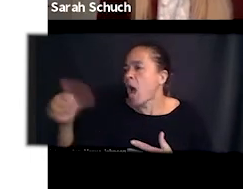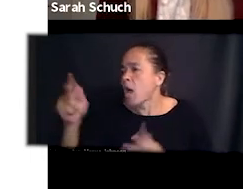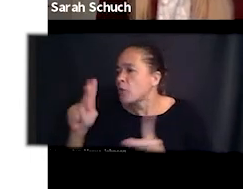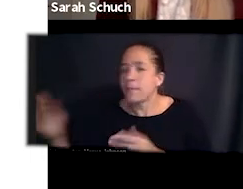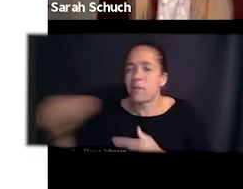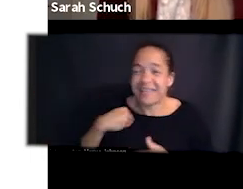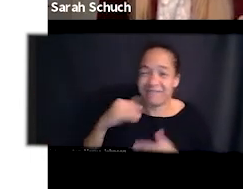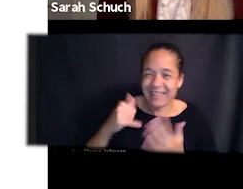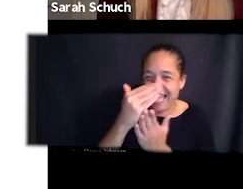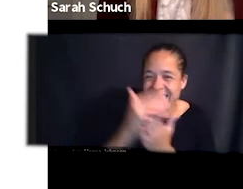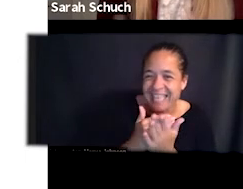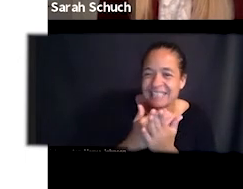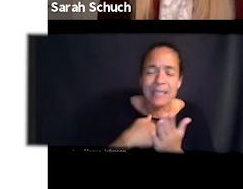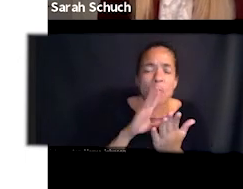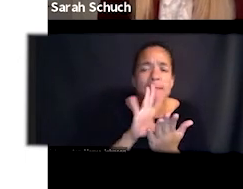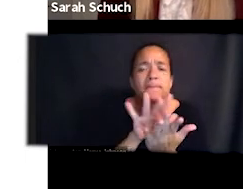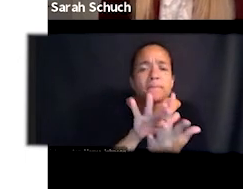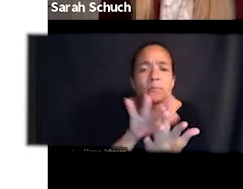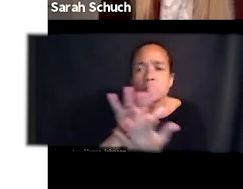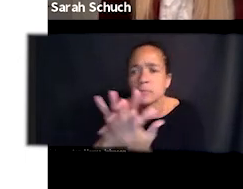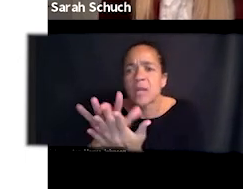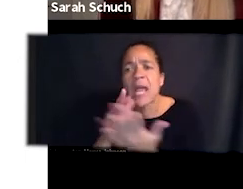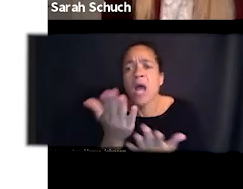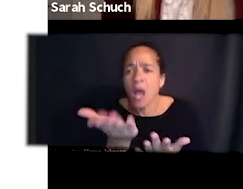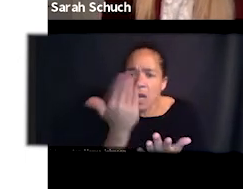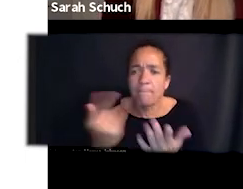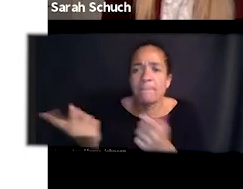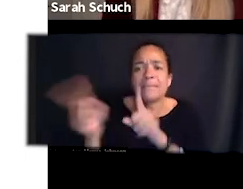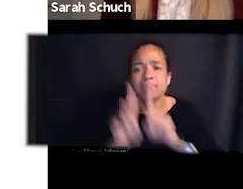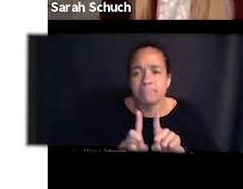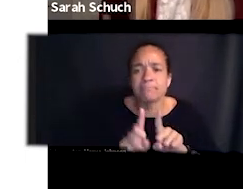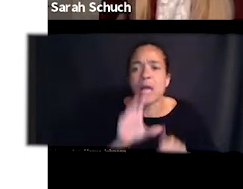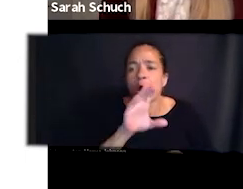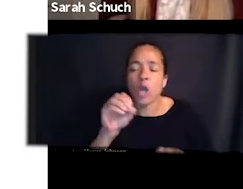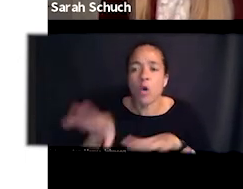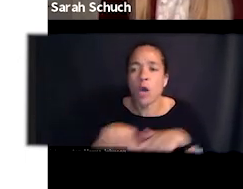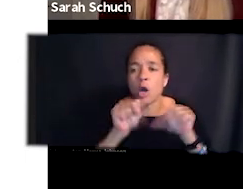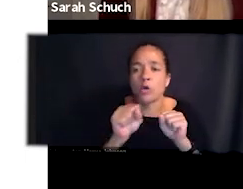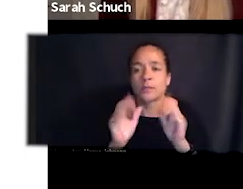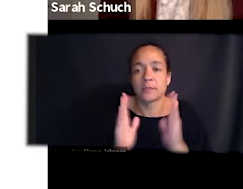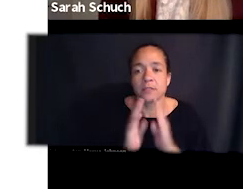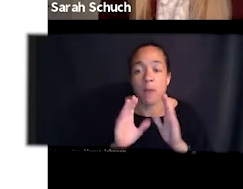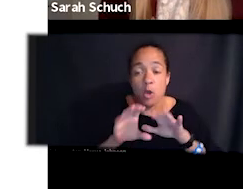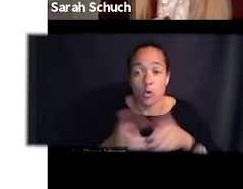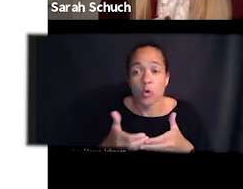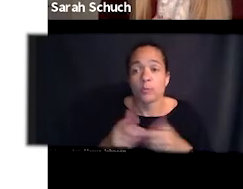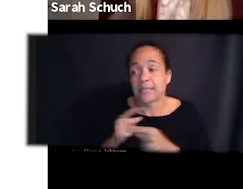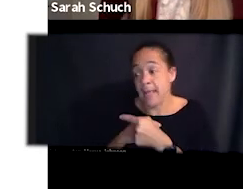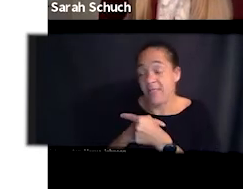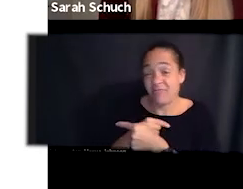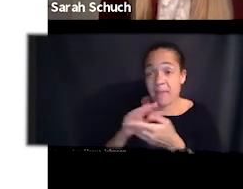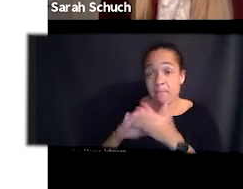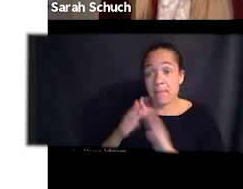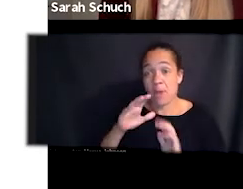with. And we asked them to come alongside us and be co-hosts to these smaller groups. And when they were co-hosts, we gave them